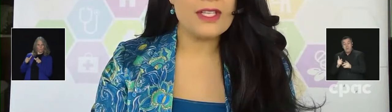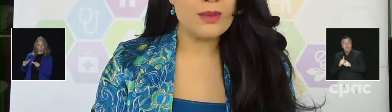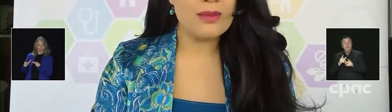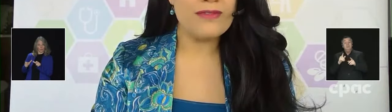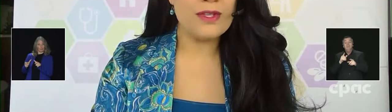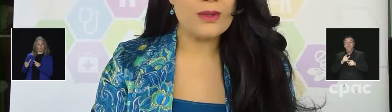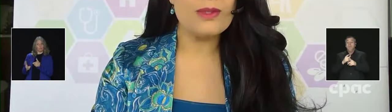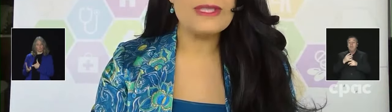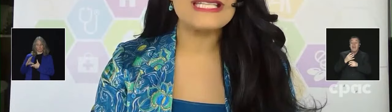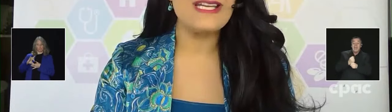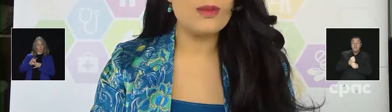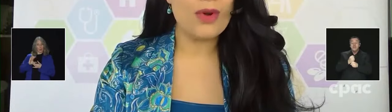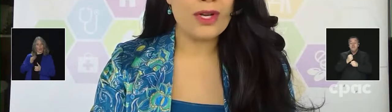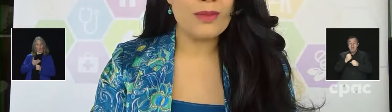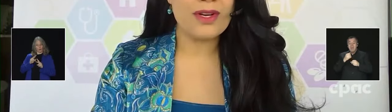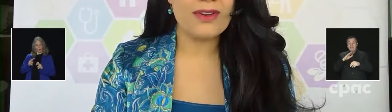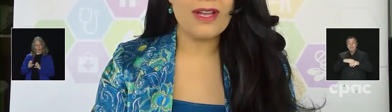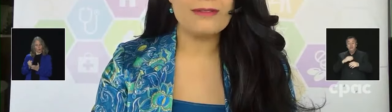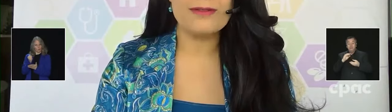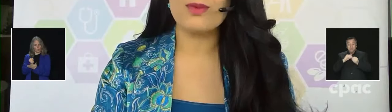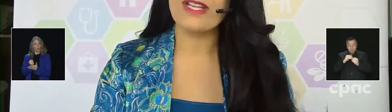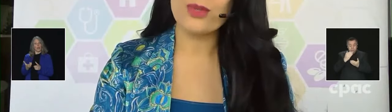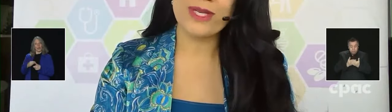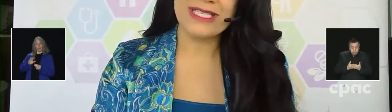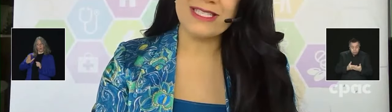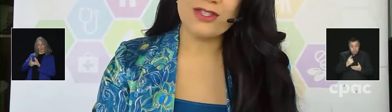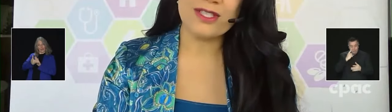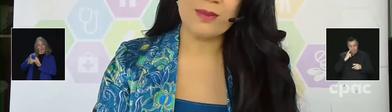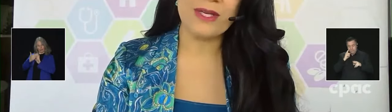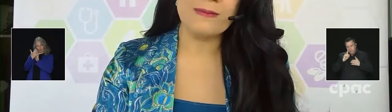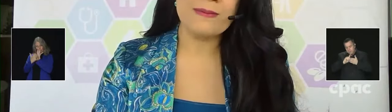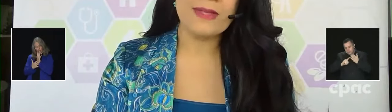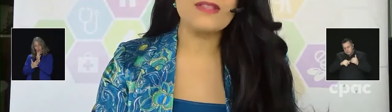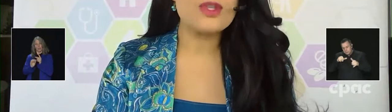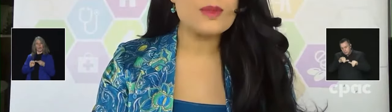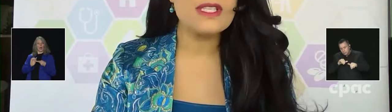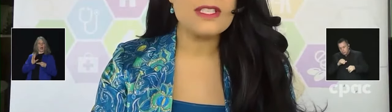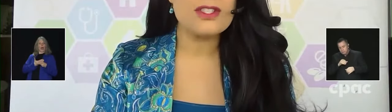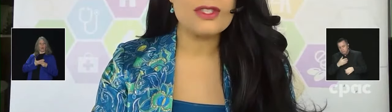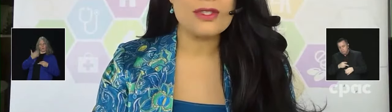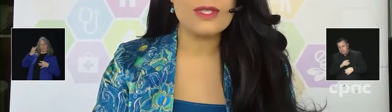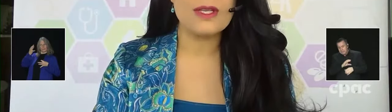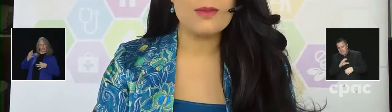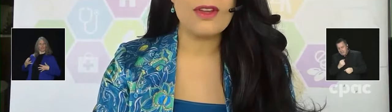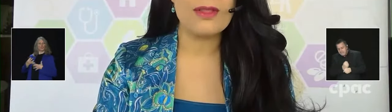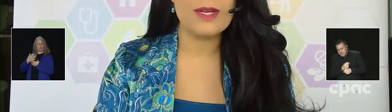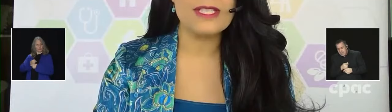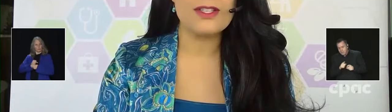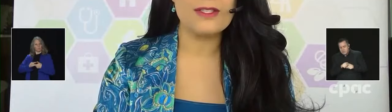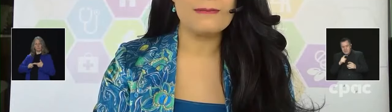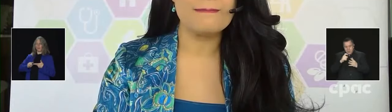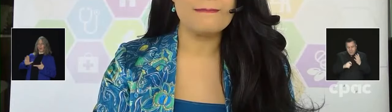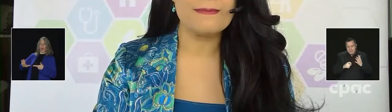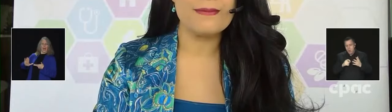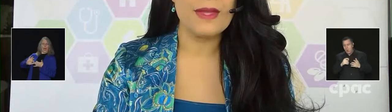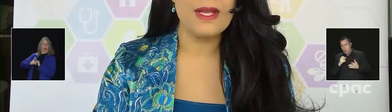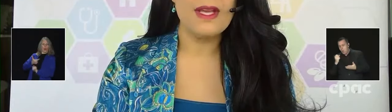of the evidence we reviewed, the Canadian product monograph, regulatory decision summary, and the terms and conditions associated with the